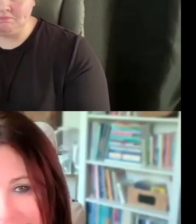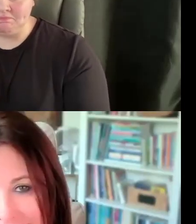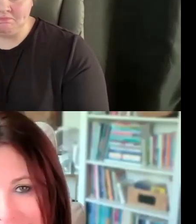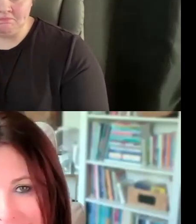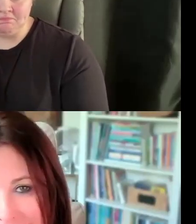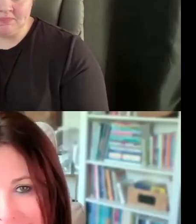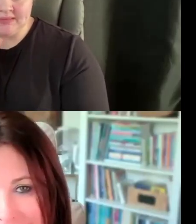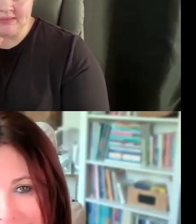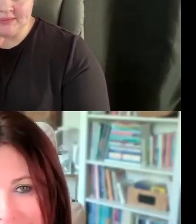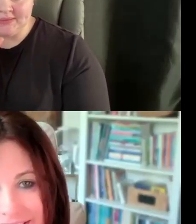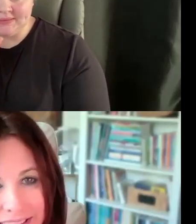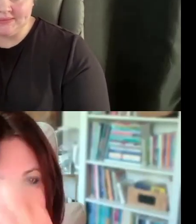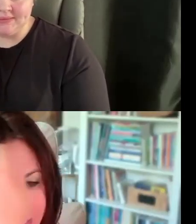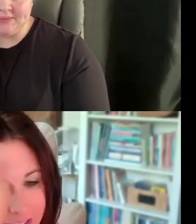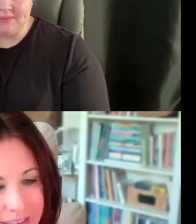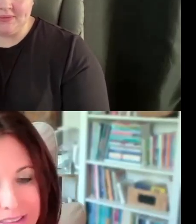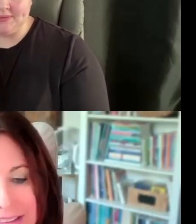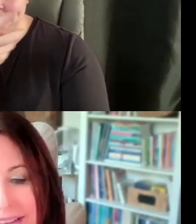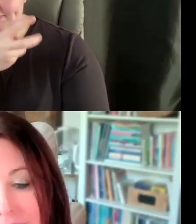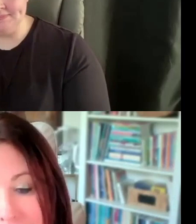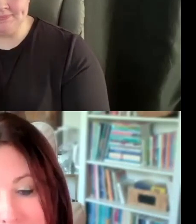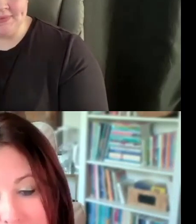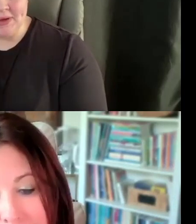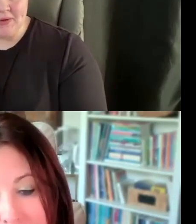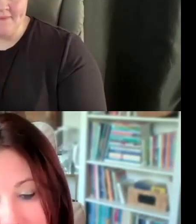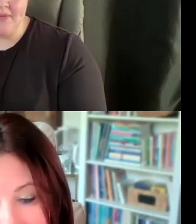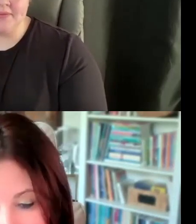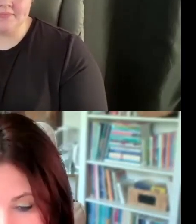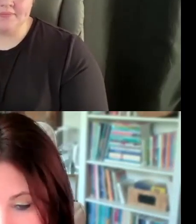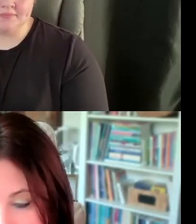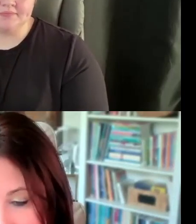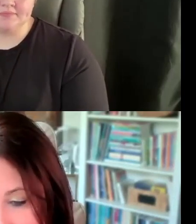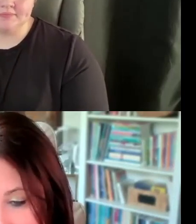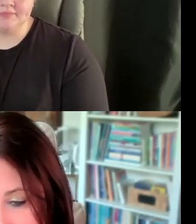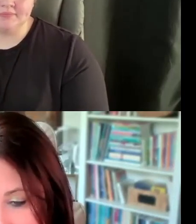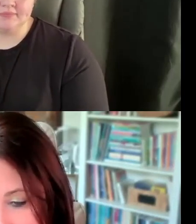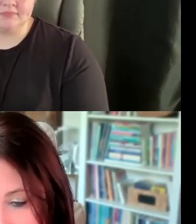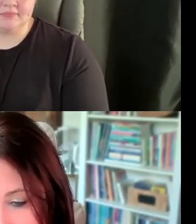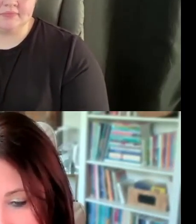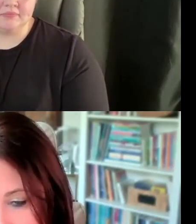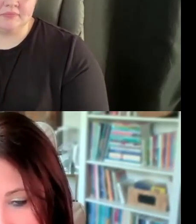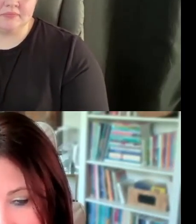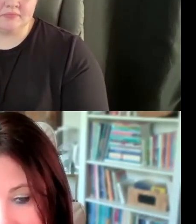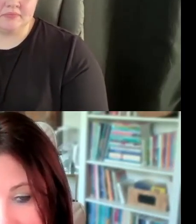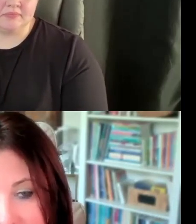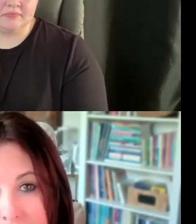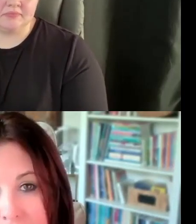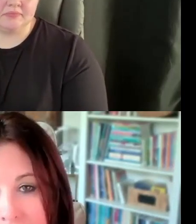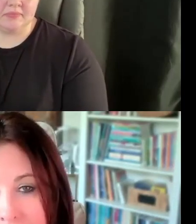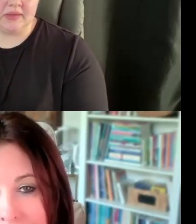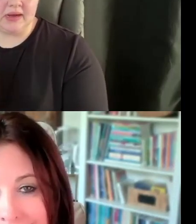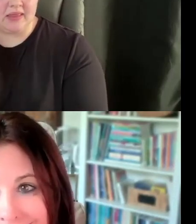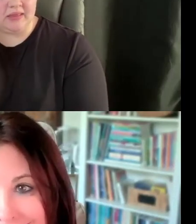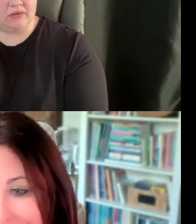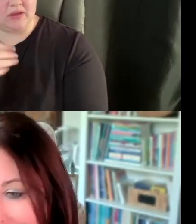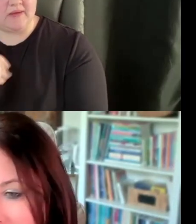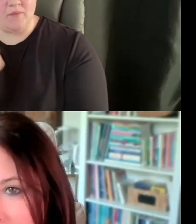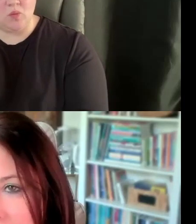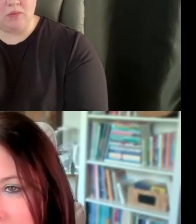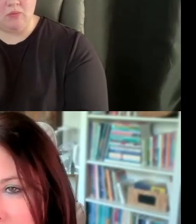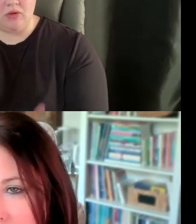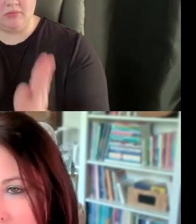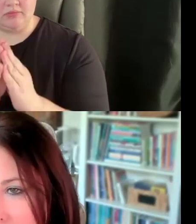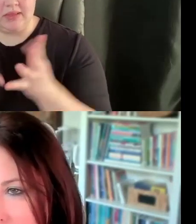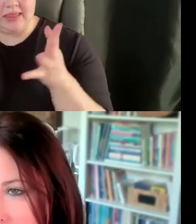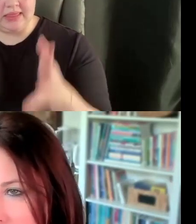be transitioning off in a minute or so. And I believe people have one more session, so it might give you a minute or two to